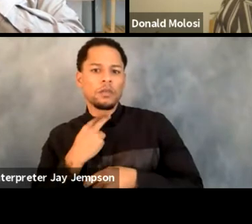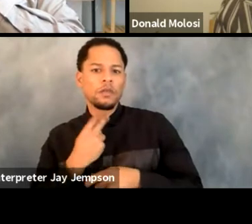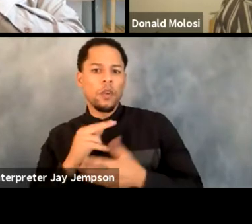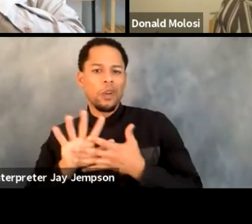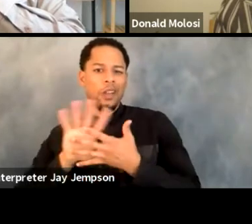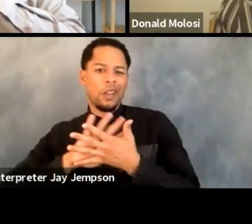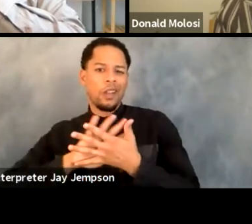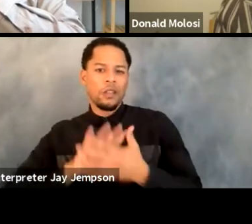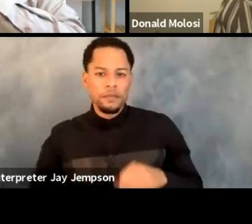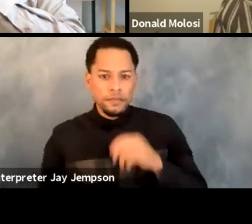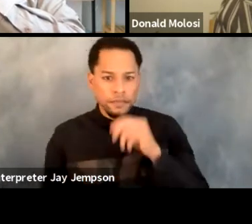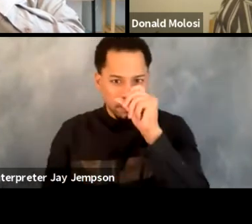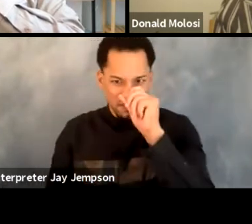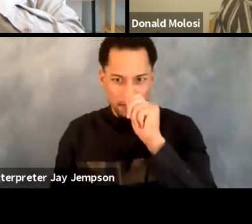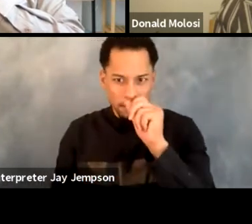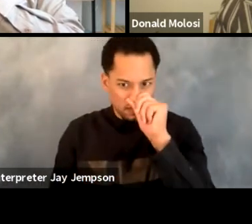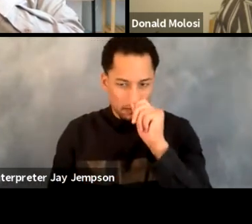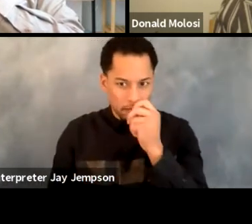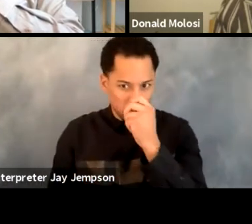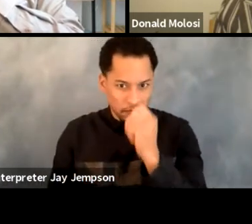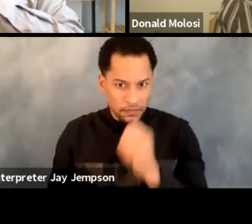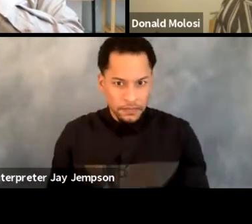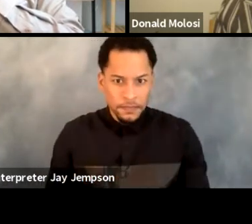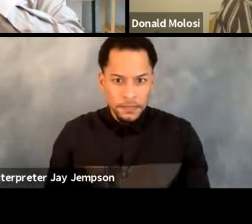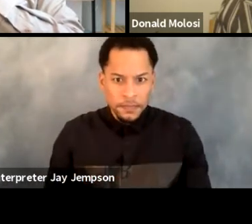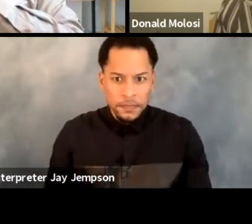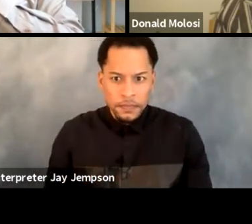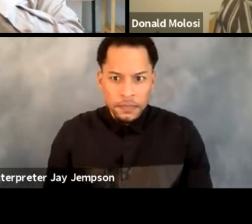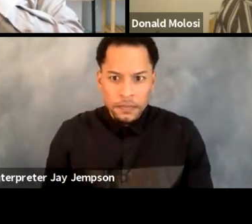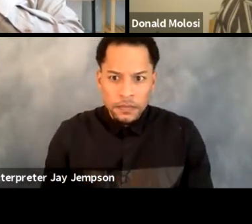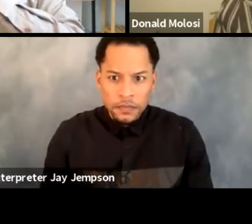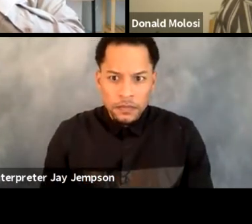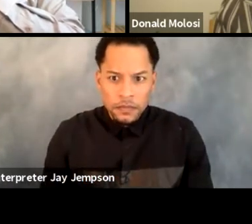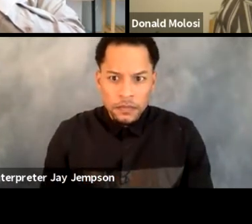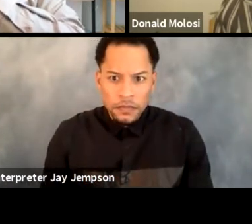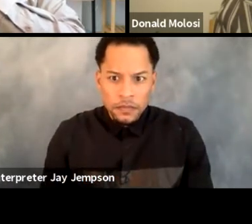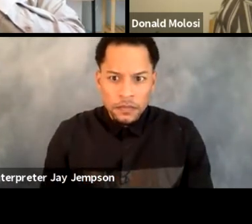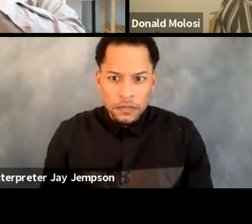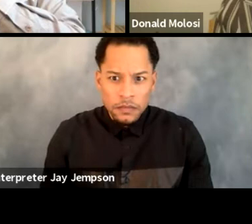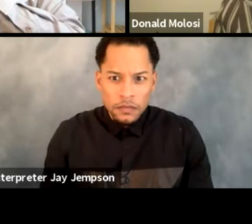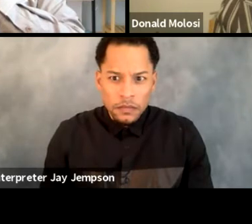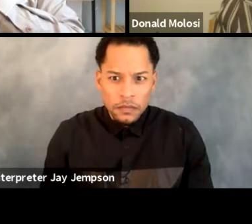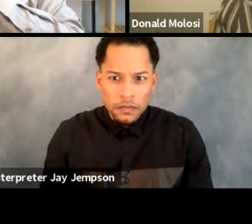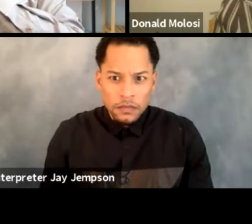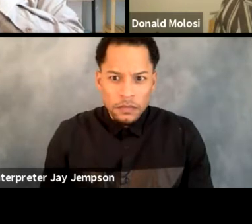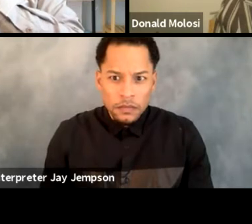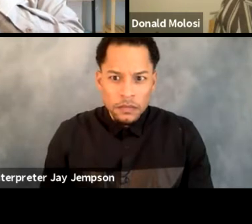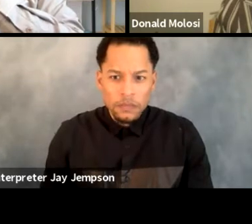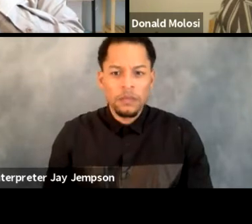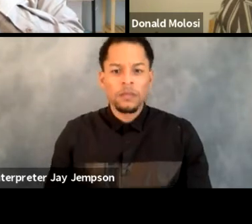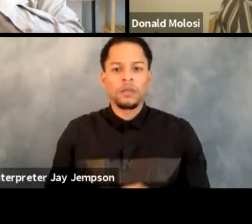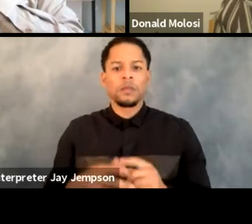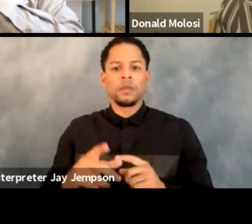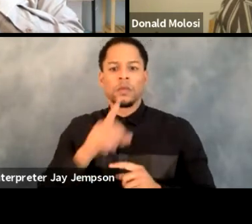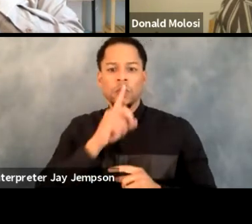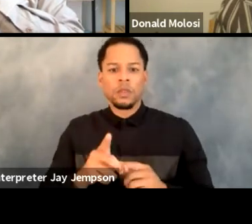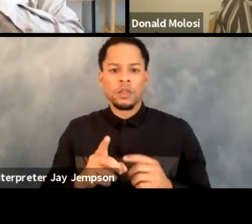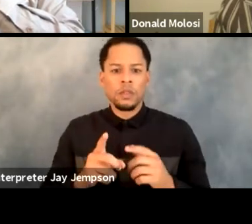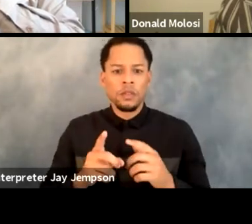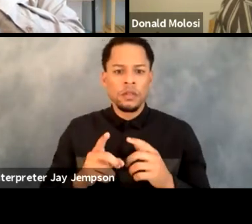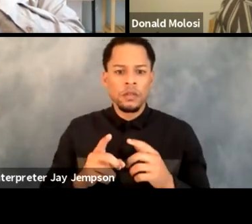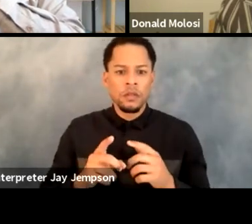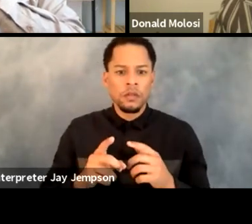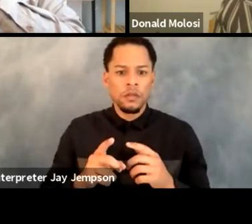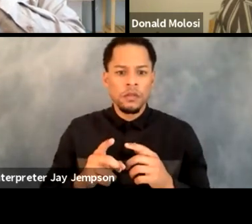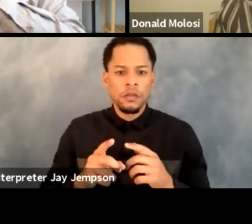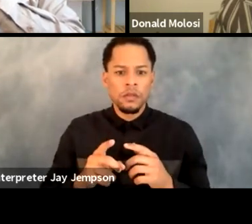conversations with the producers in the festival one on one. How can we, you know, I know that you directed your play,